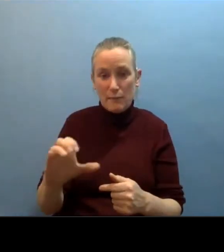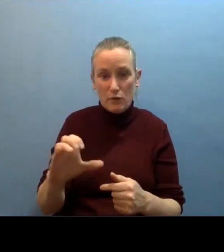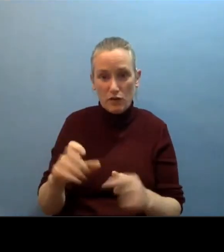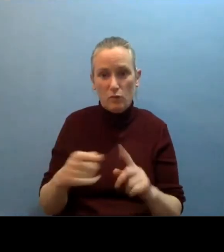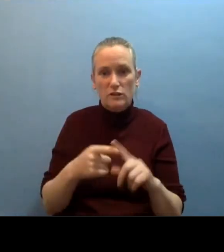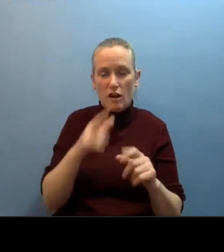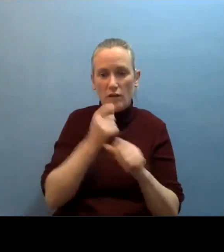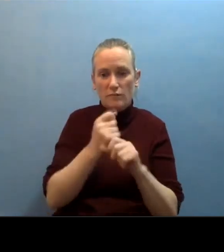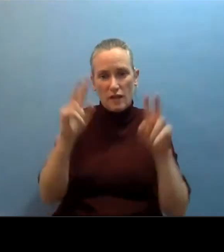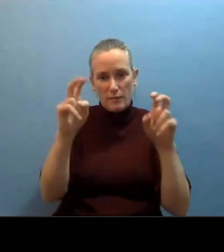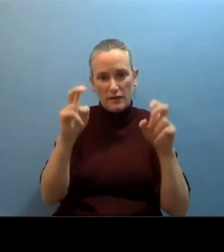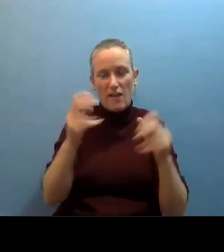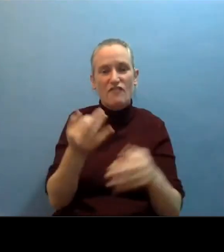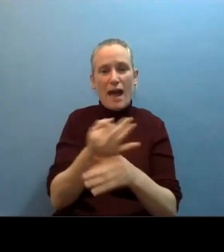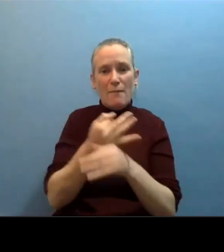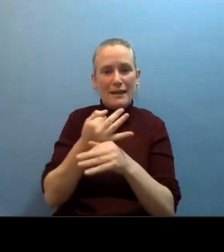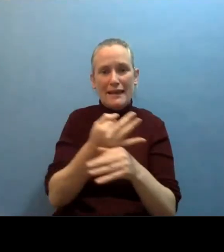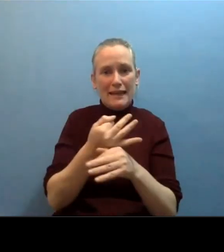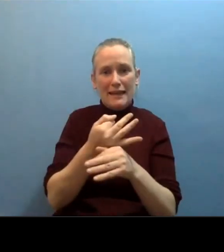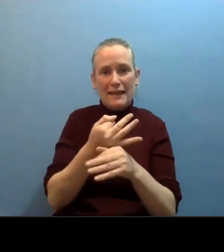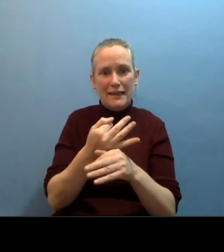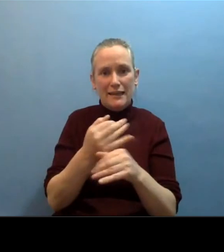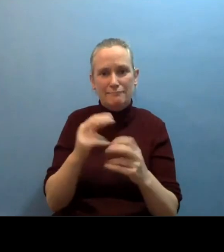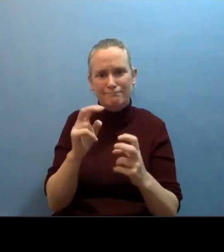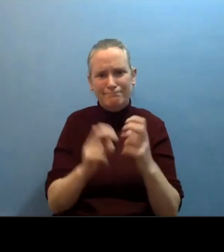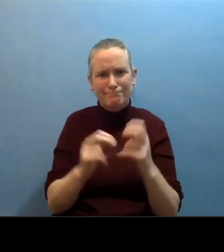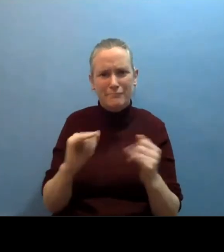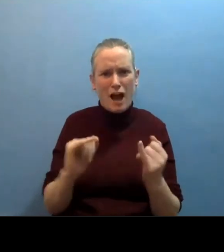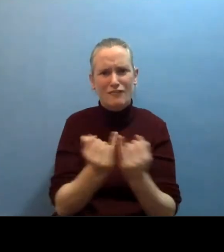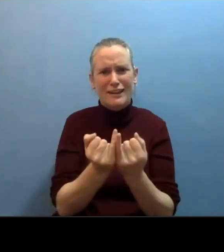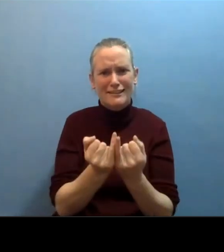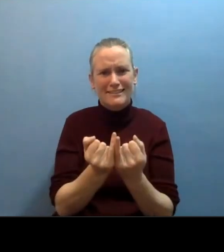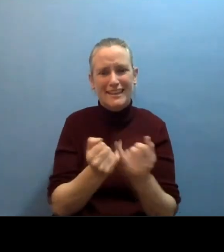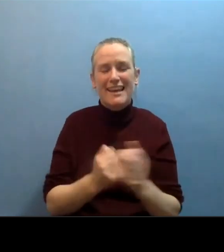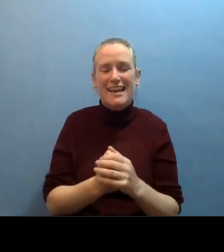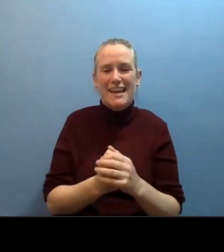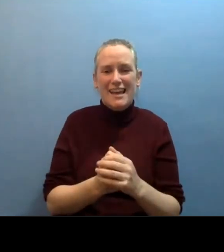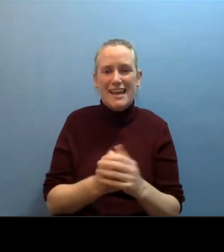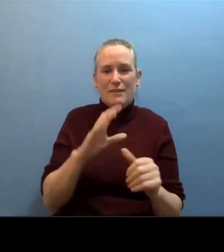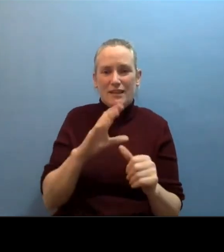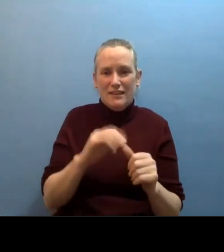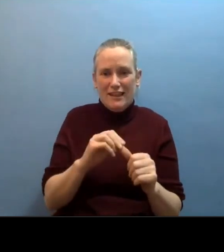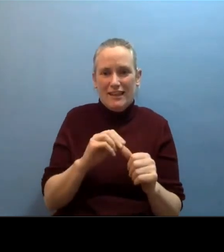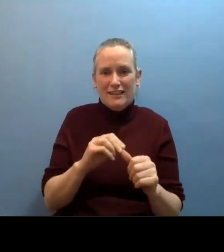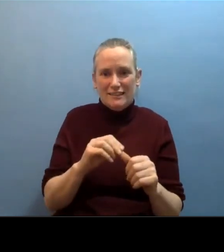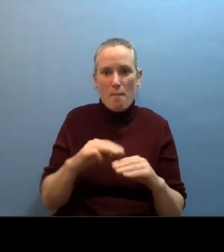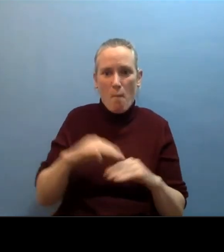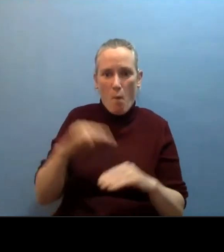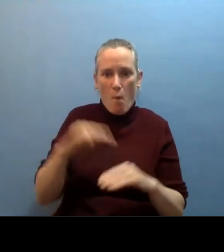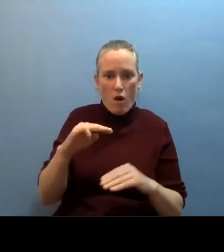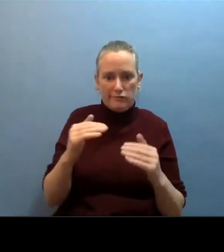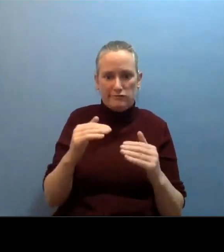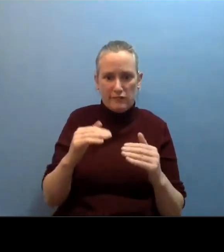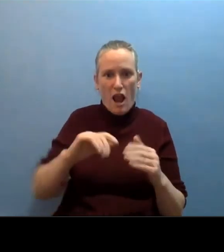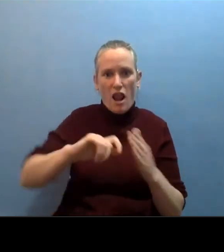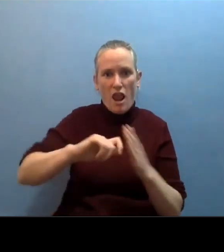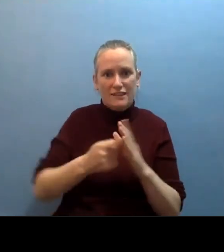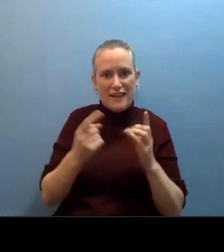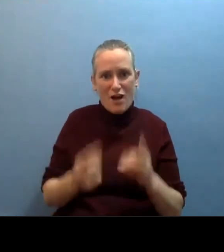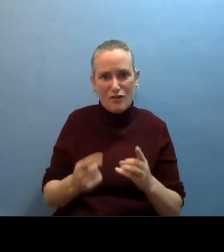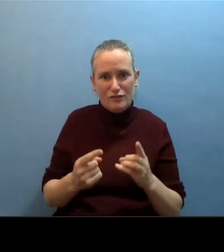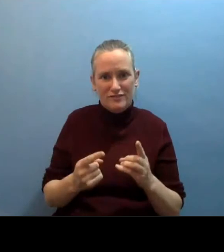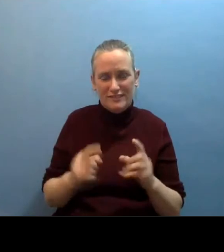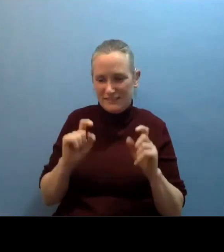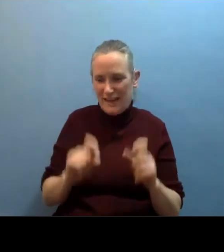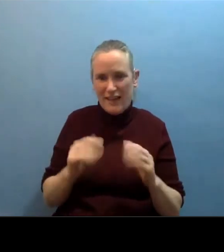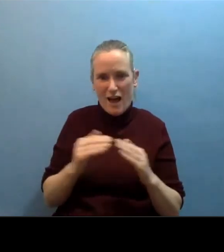family conflict, and particularly as we head into a little bit more lockdown and being in the houses a little bit more, we know it can get tough